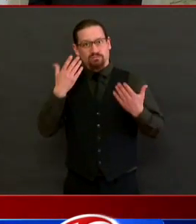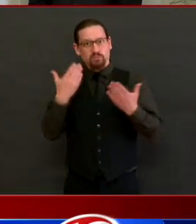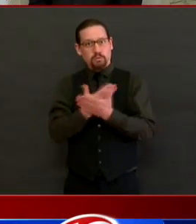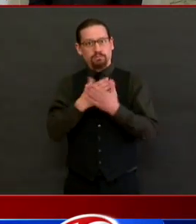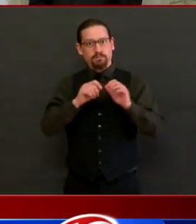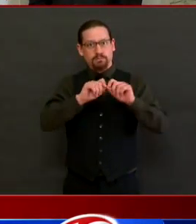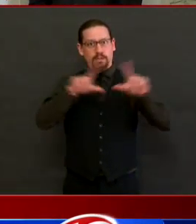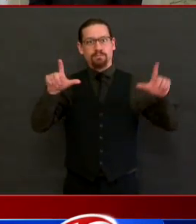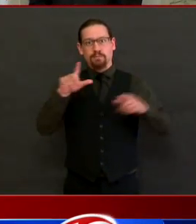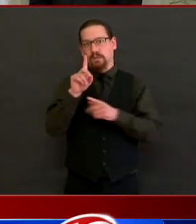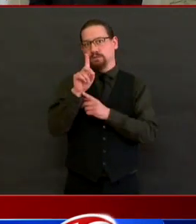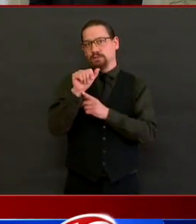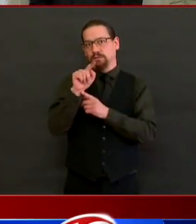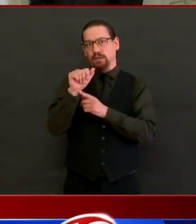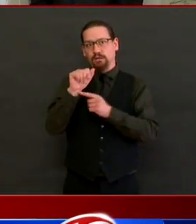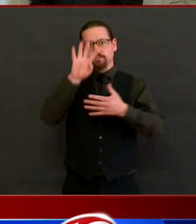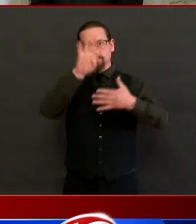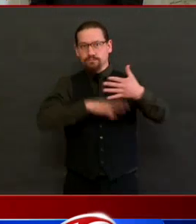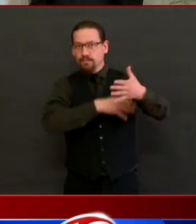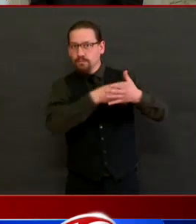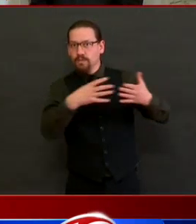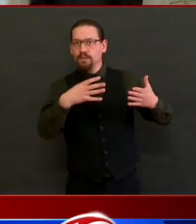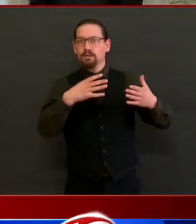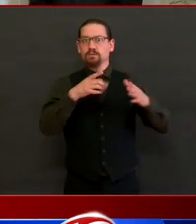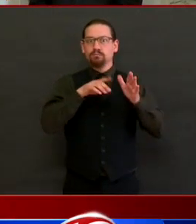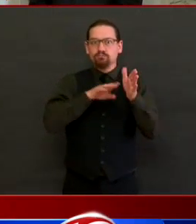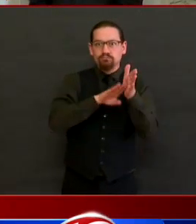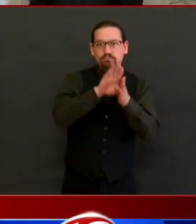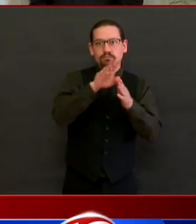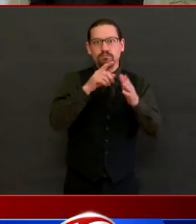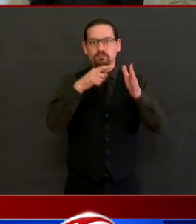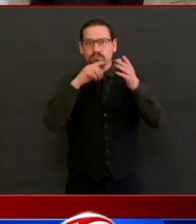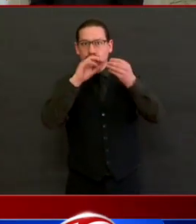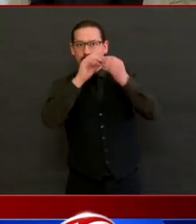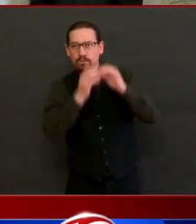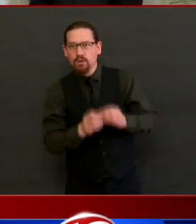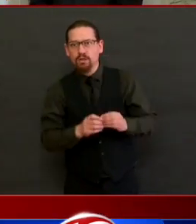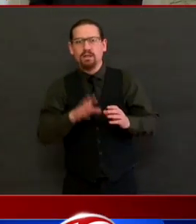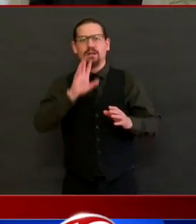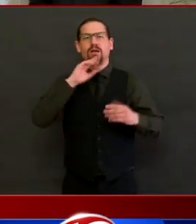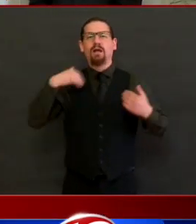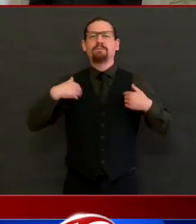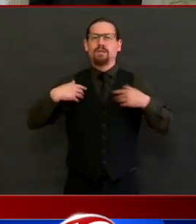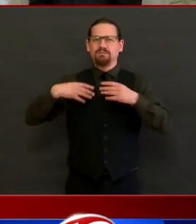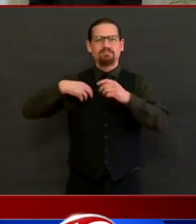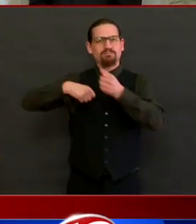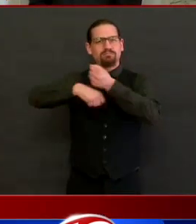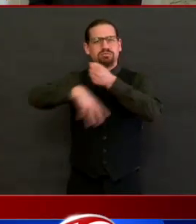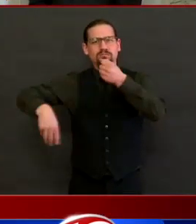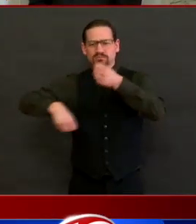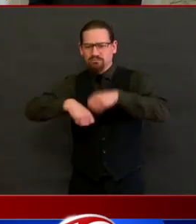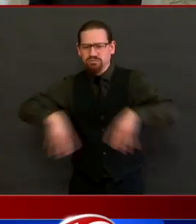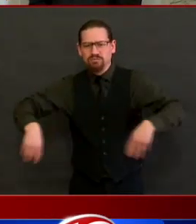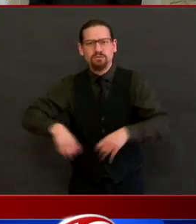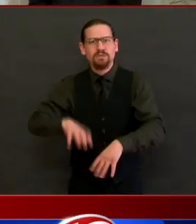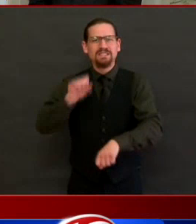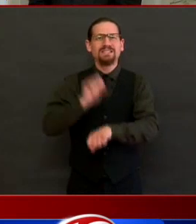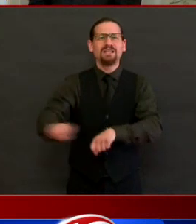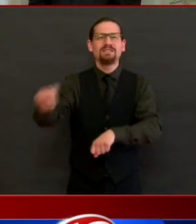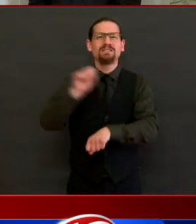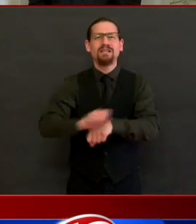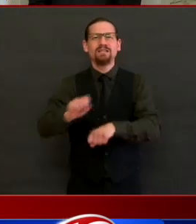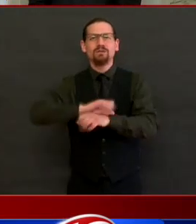described. There are armies of people at the Rhode Island Department of Health and throughout state government who have been on the